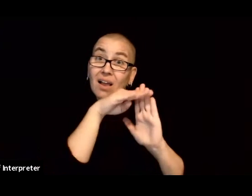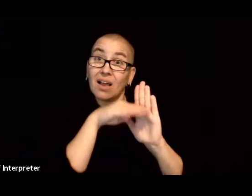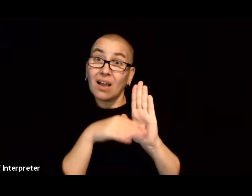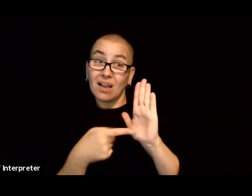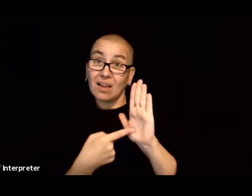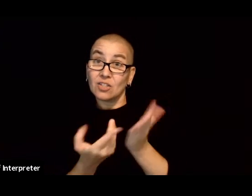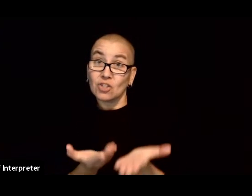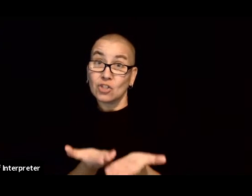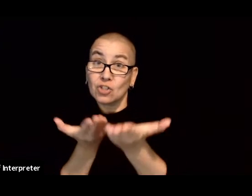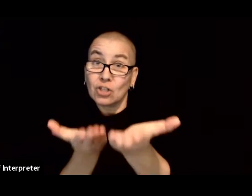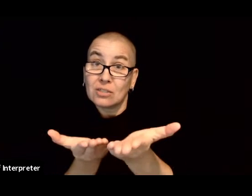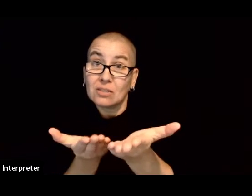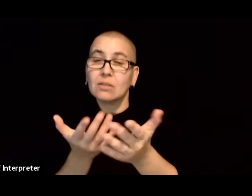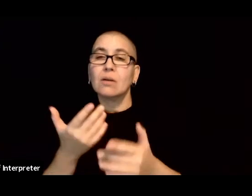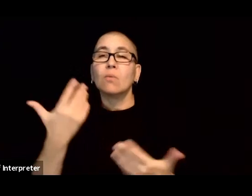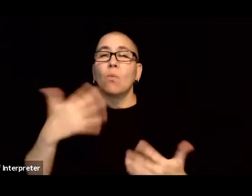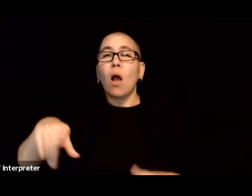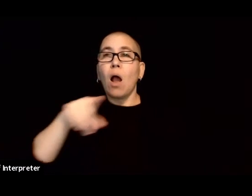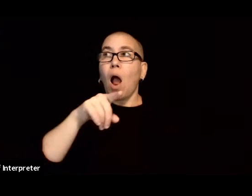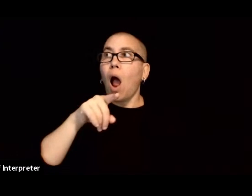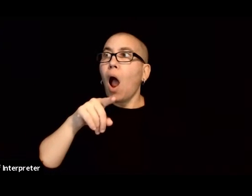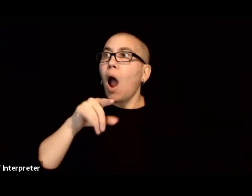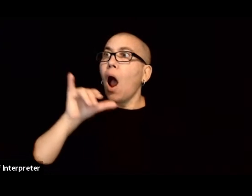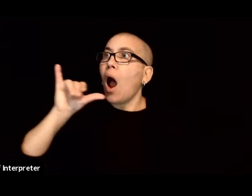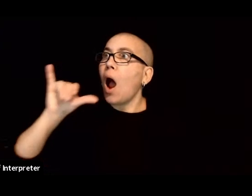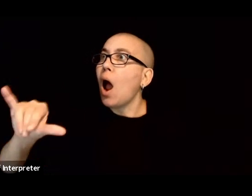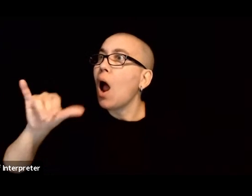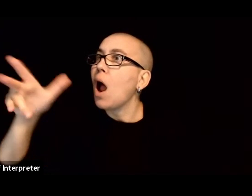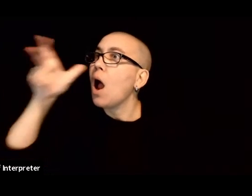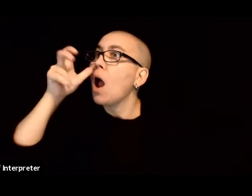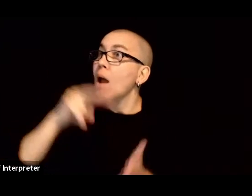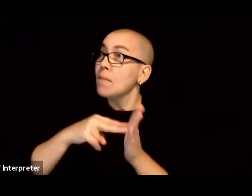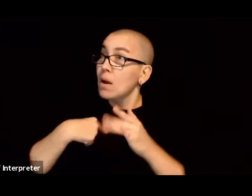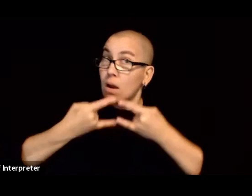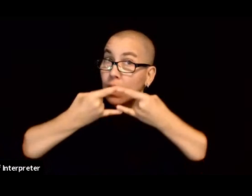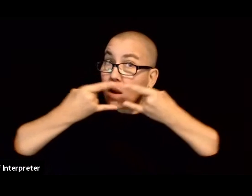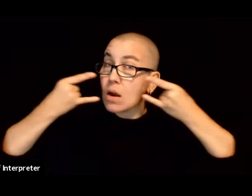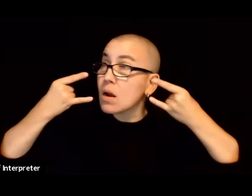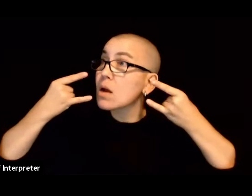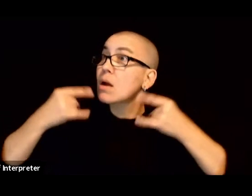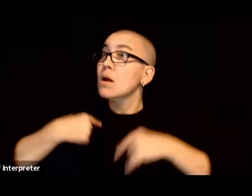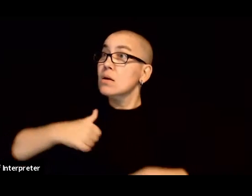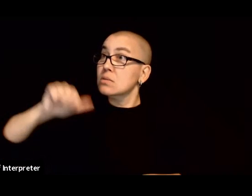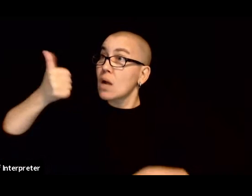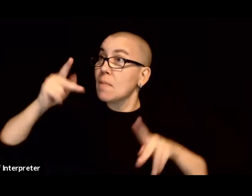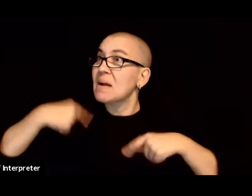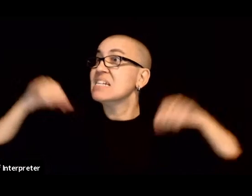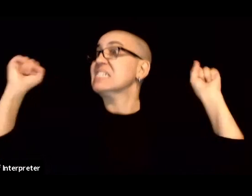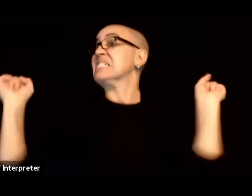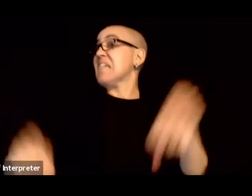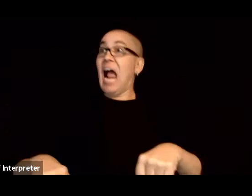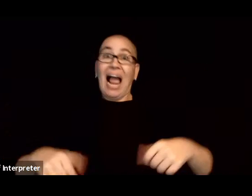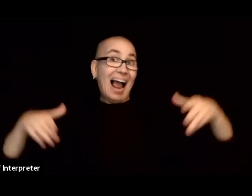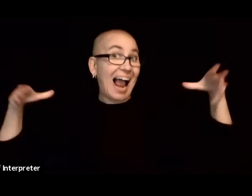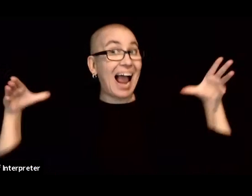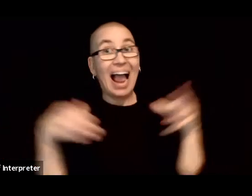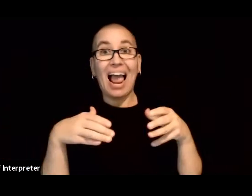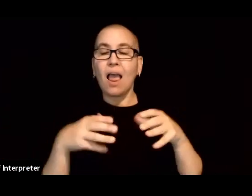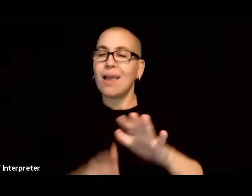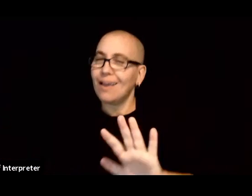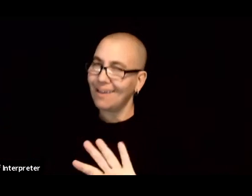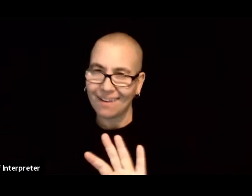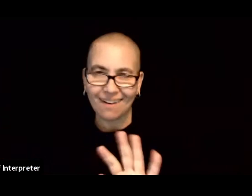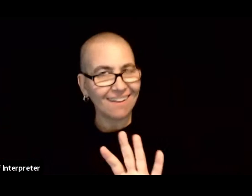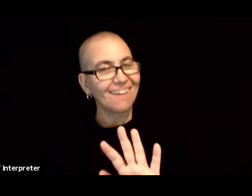there's no risk. It simply is helping you get some ideas of how you could reduce the risk of